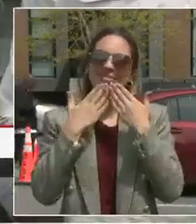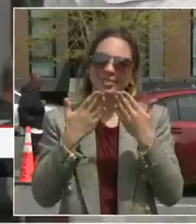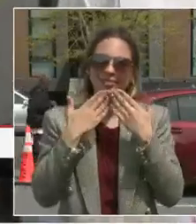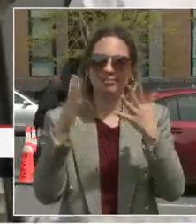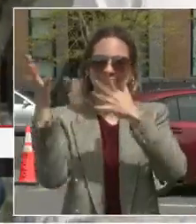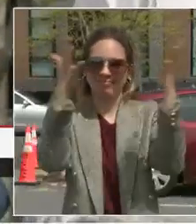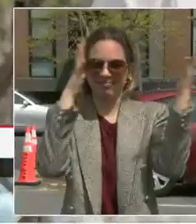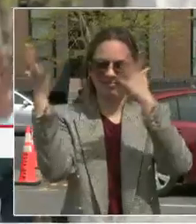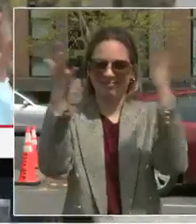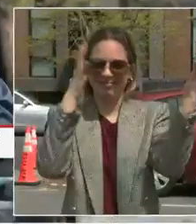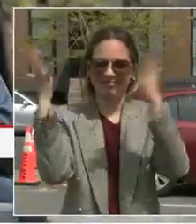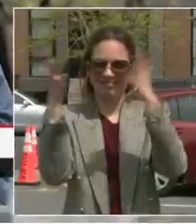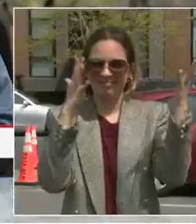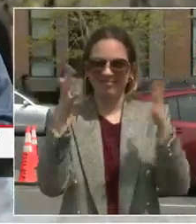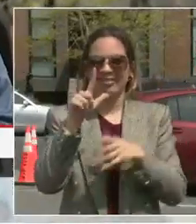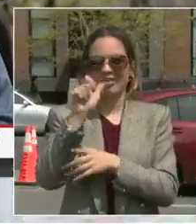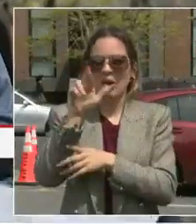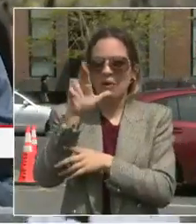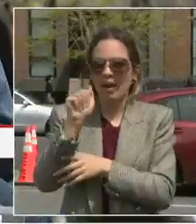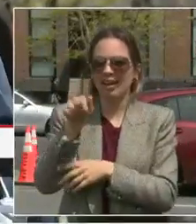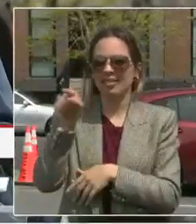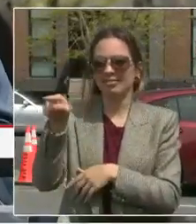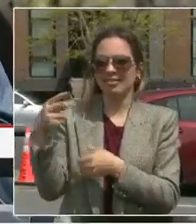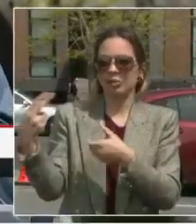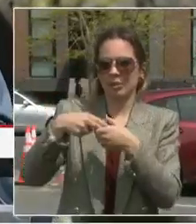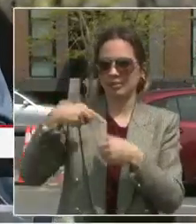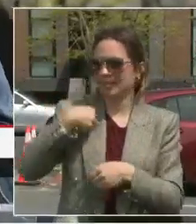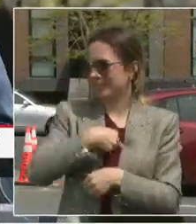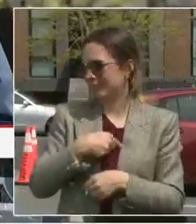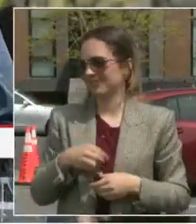Okay, so Laura, join me, please,